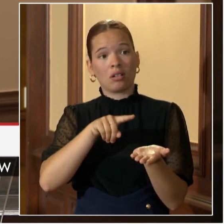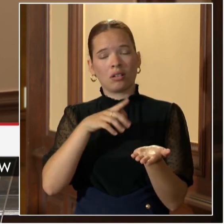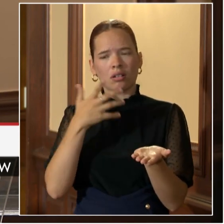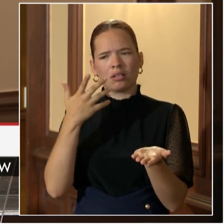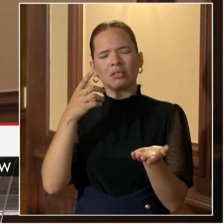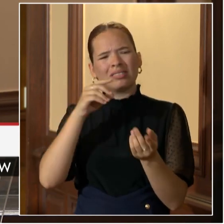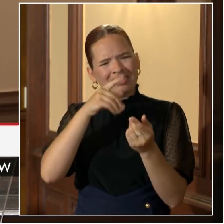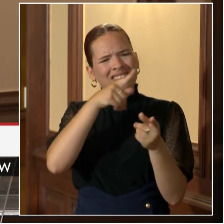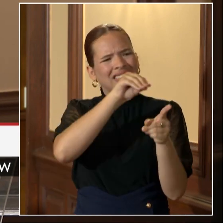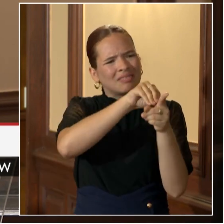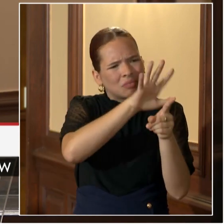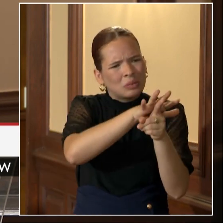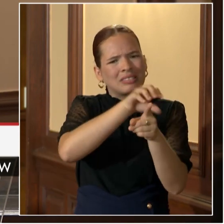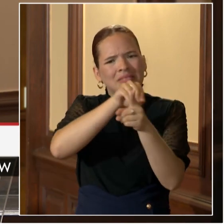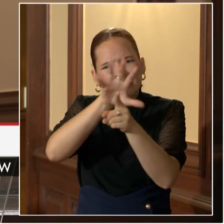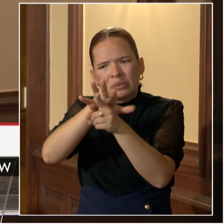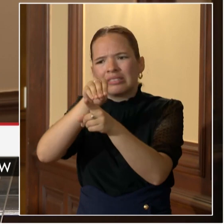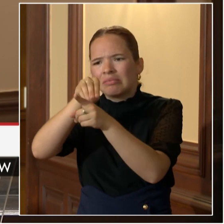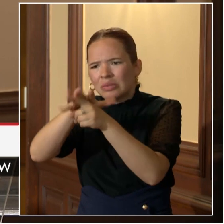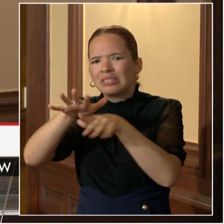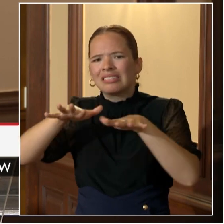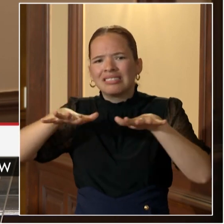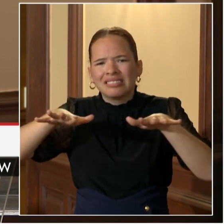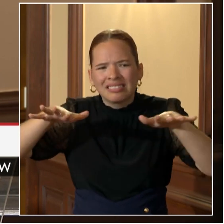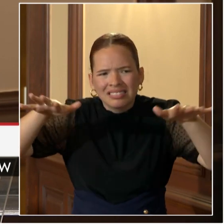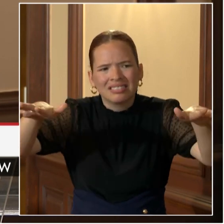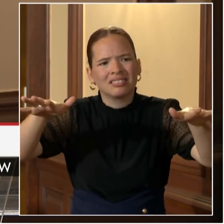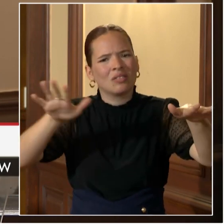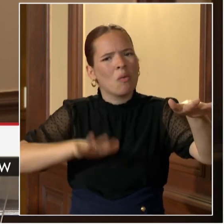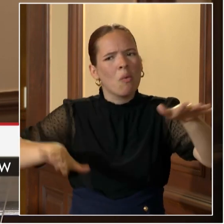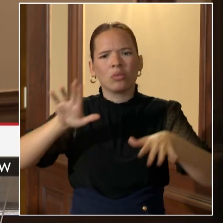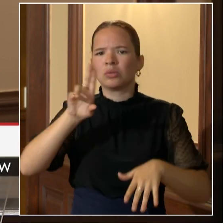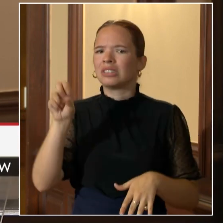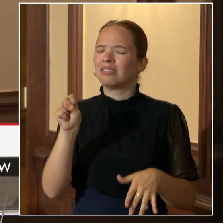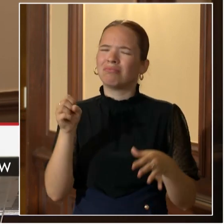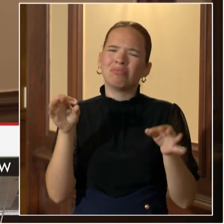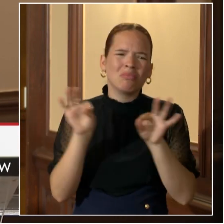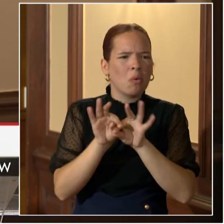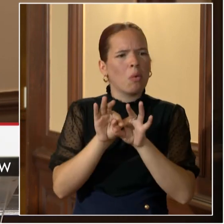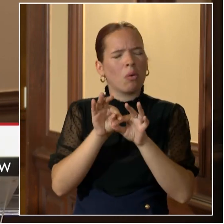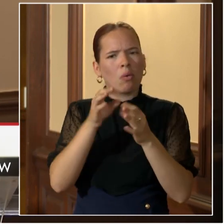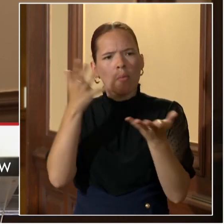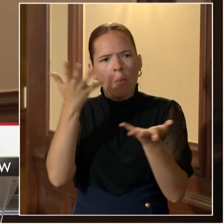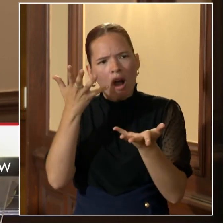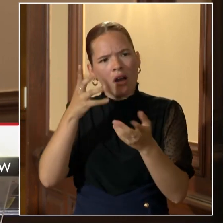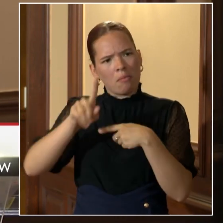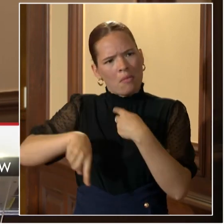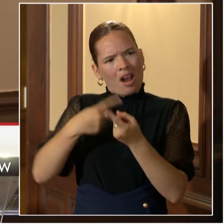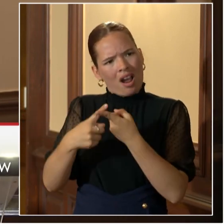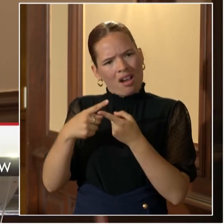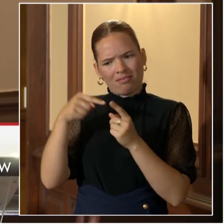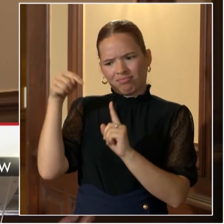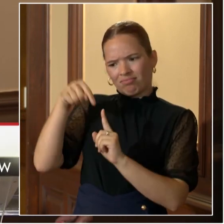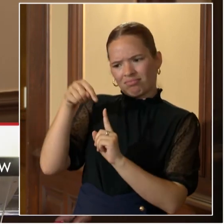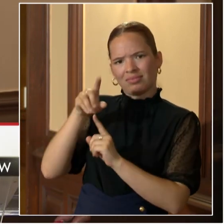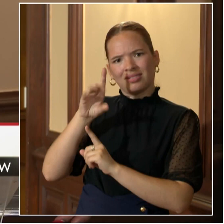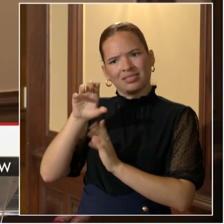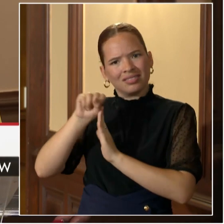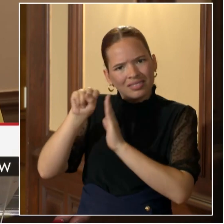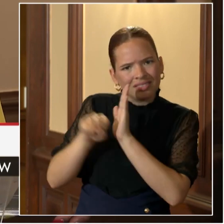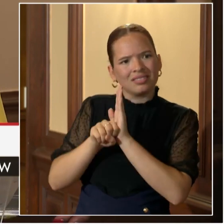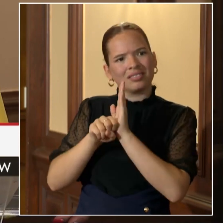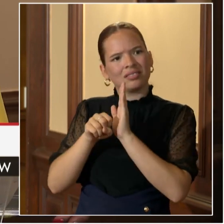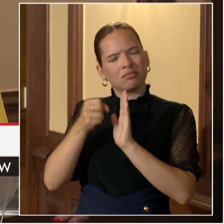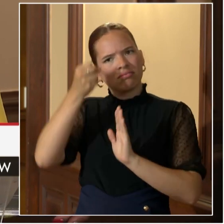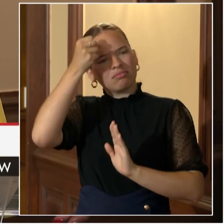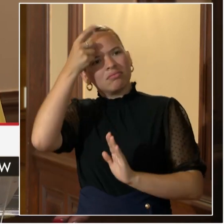statehood and on our plight for full democracy. We have done several things